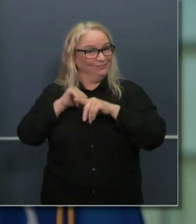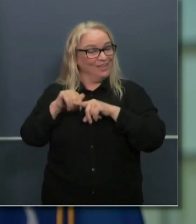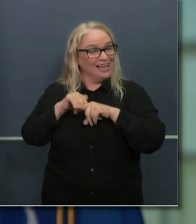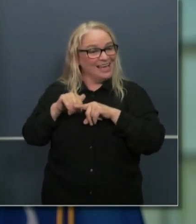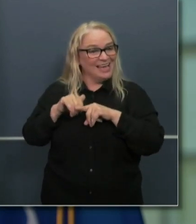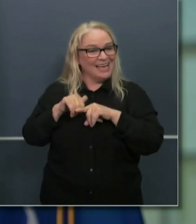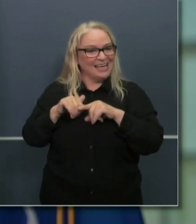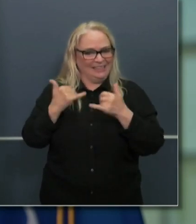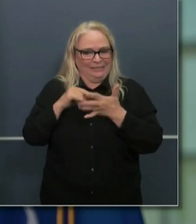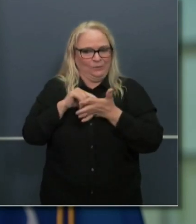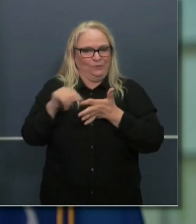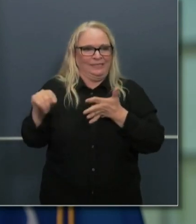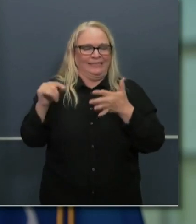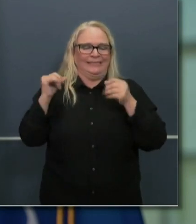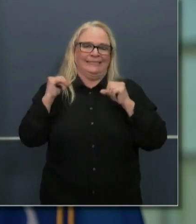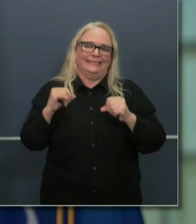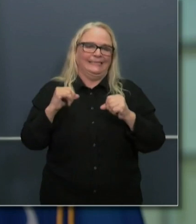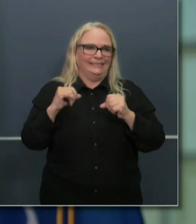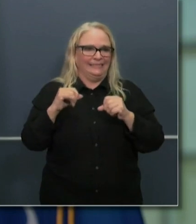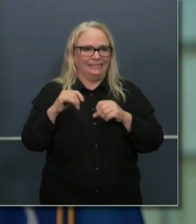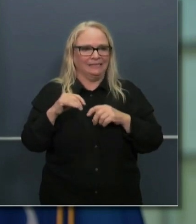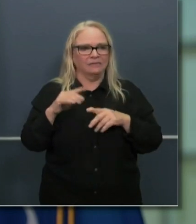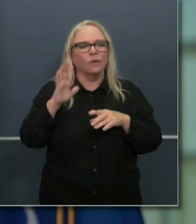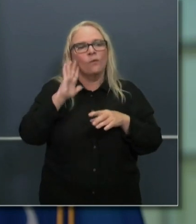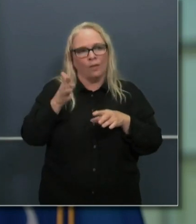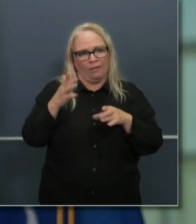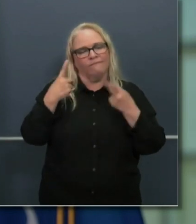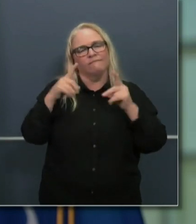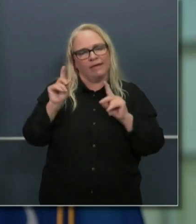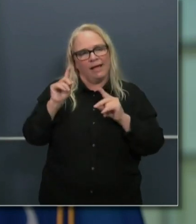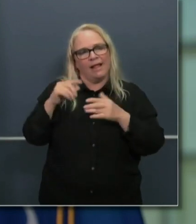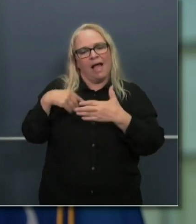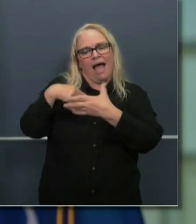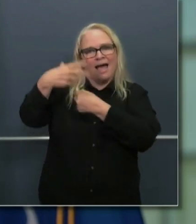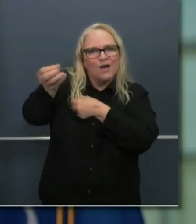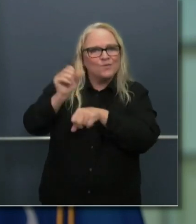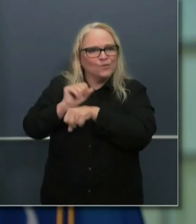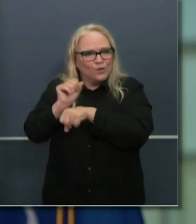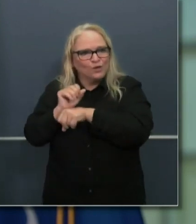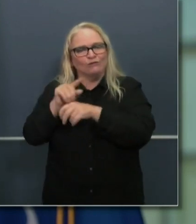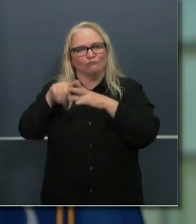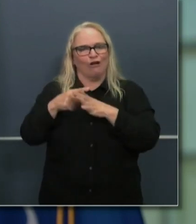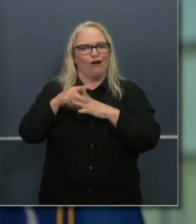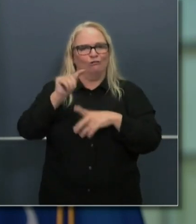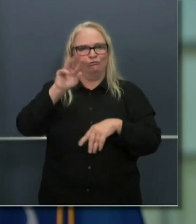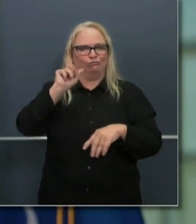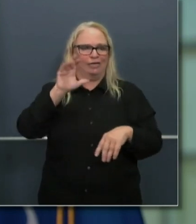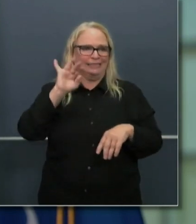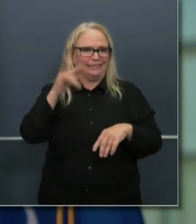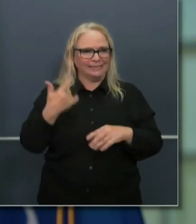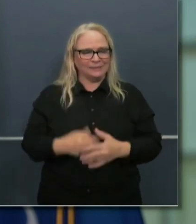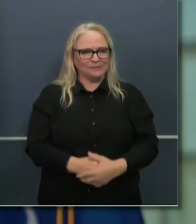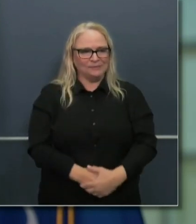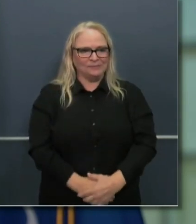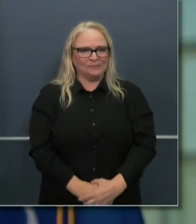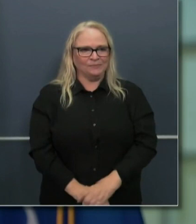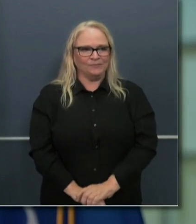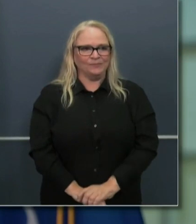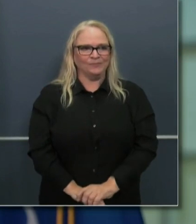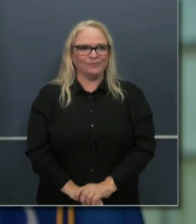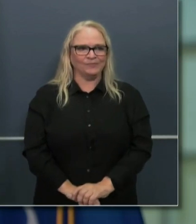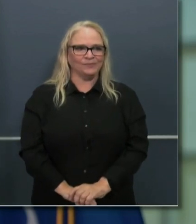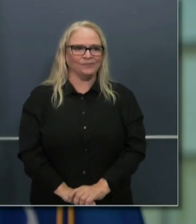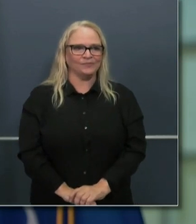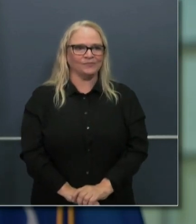this calendar week and be put to work in real time. About half are county officials and half are